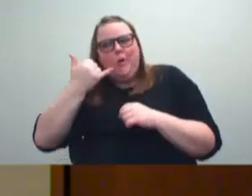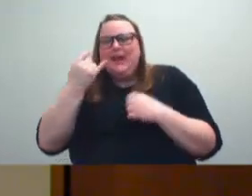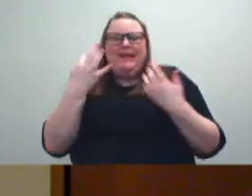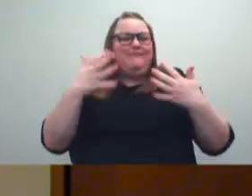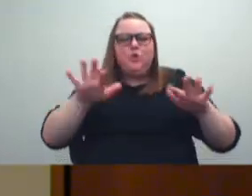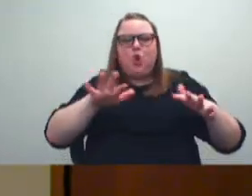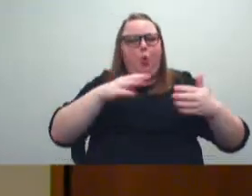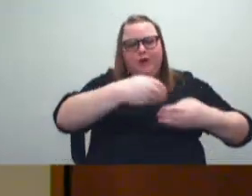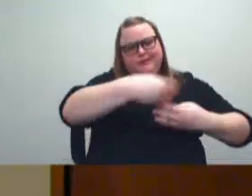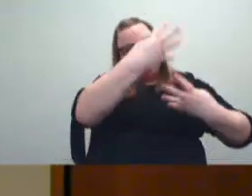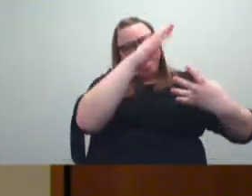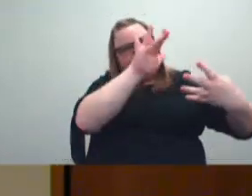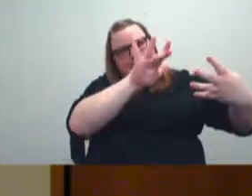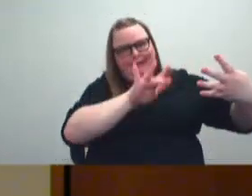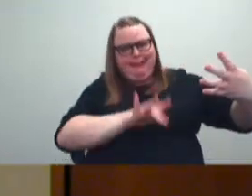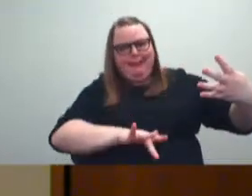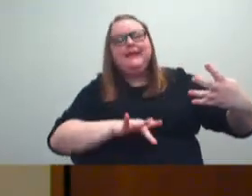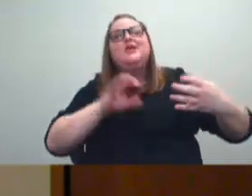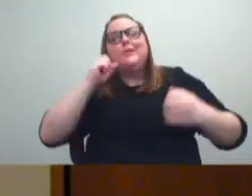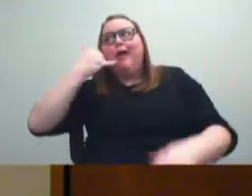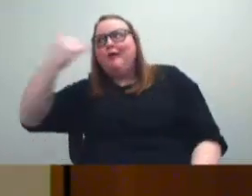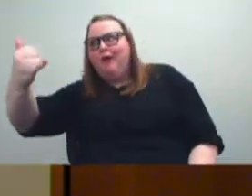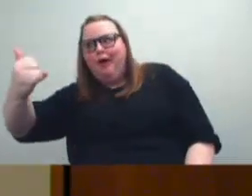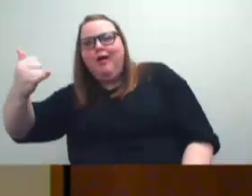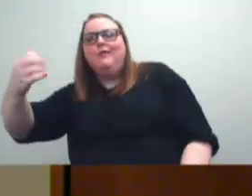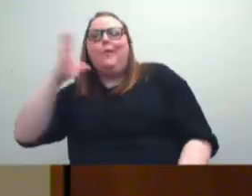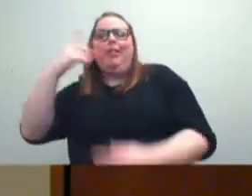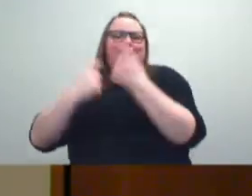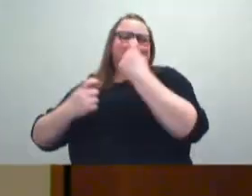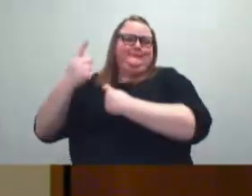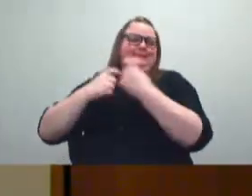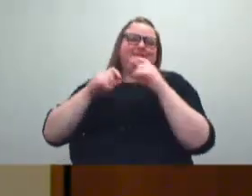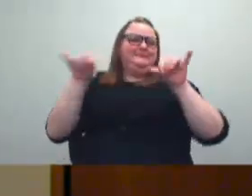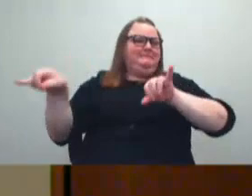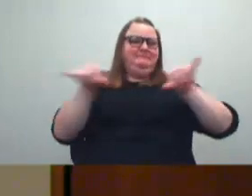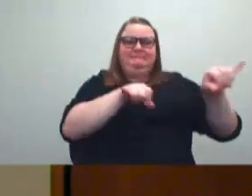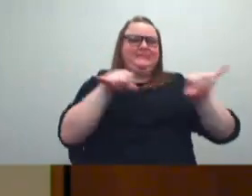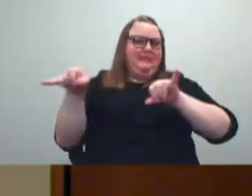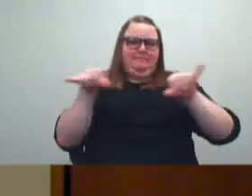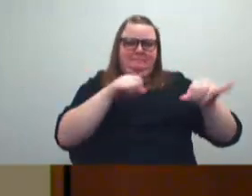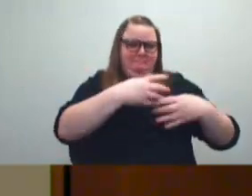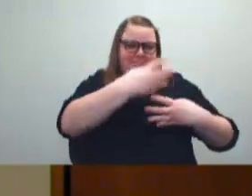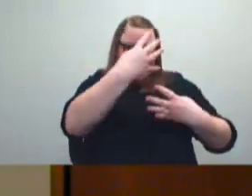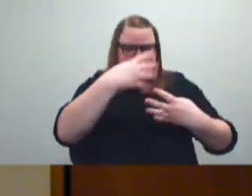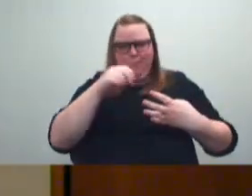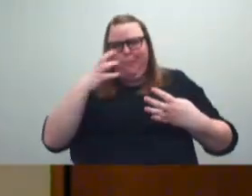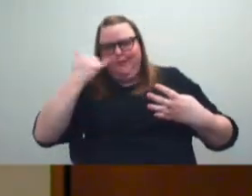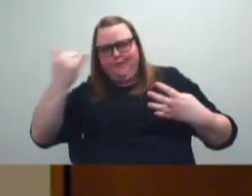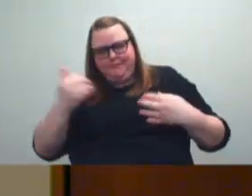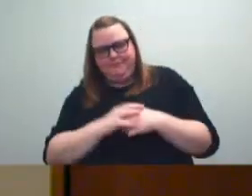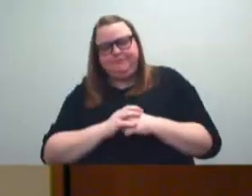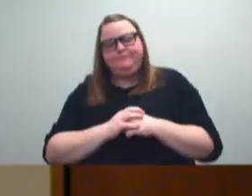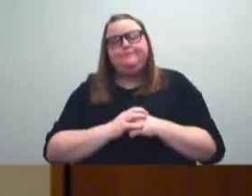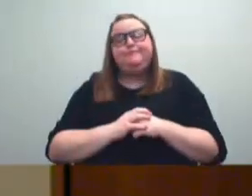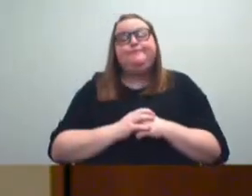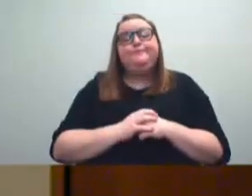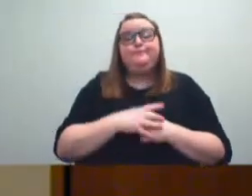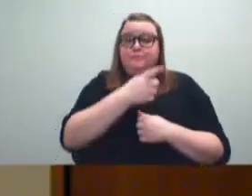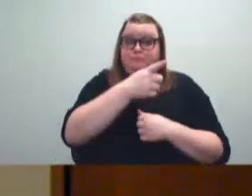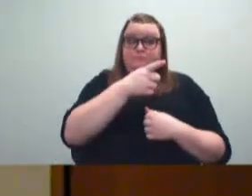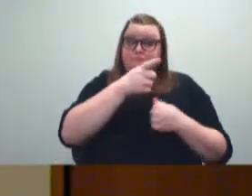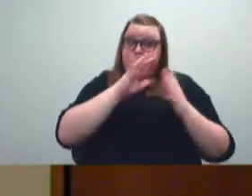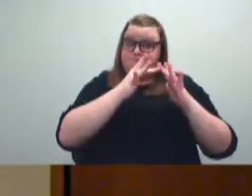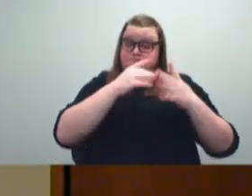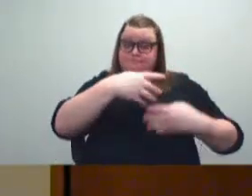yourself, they will be asking you the same questions. Okay. And we do, on the dashboard, there is a tab there that actually shows all of our